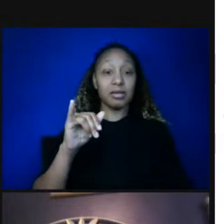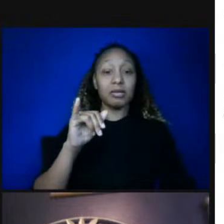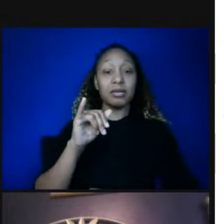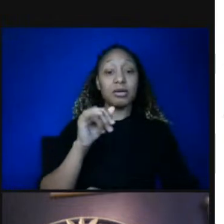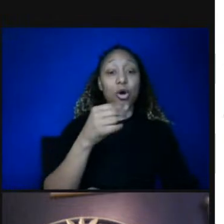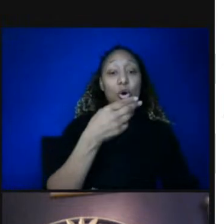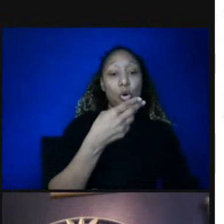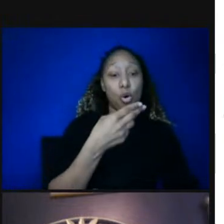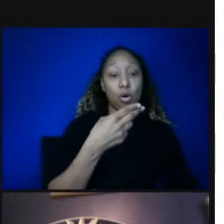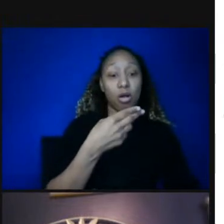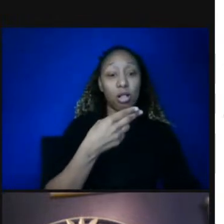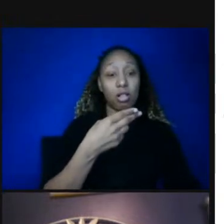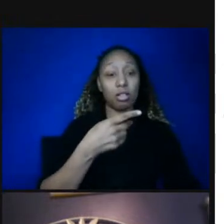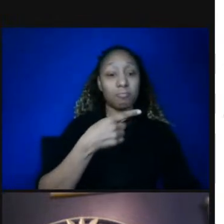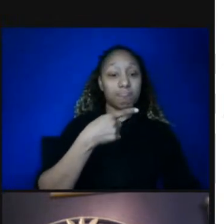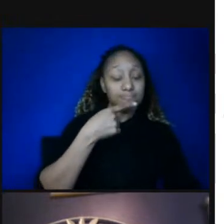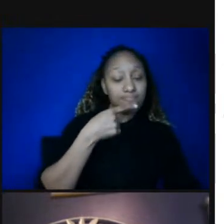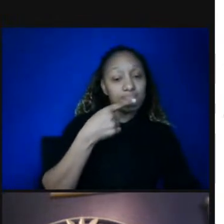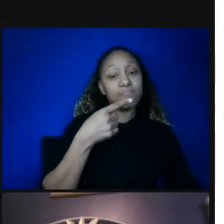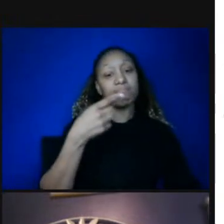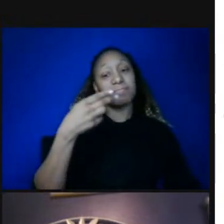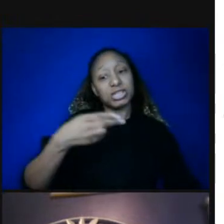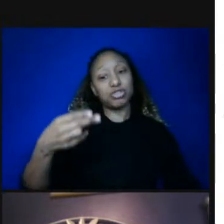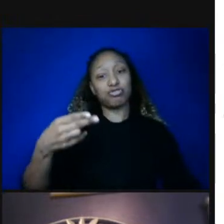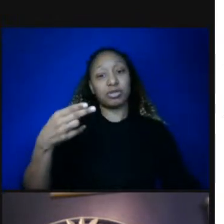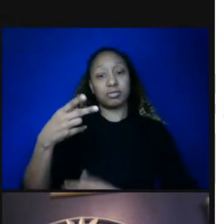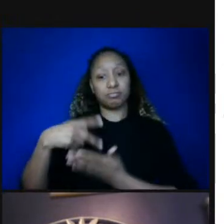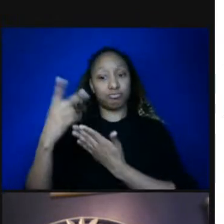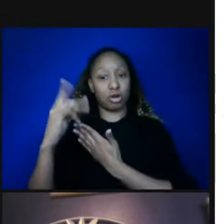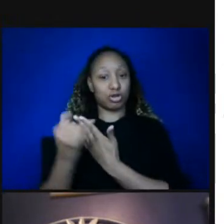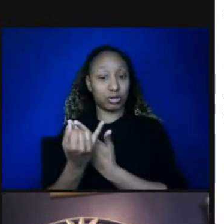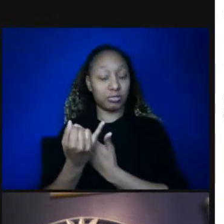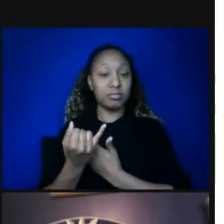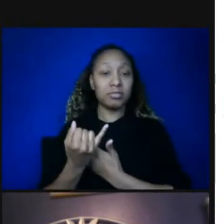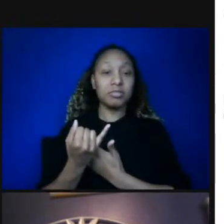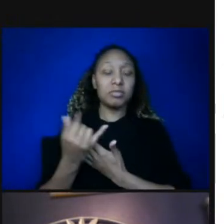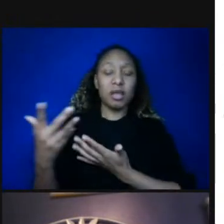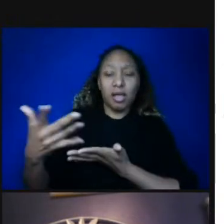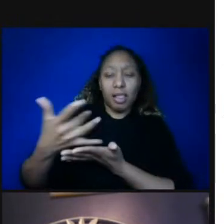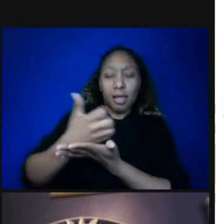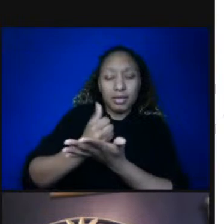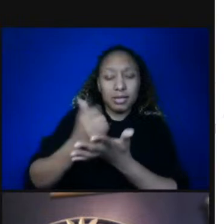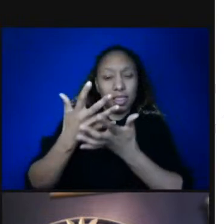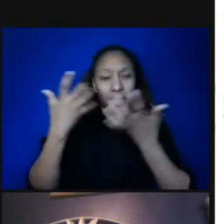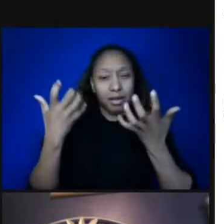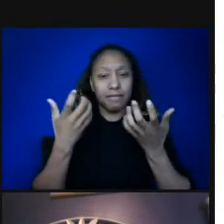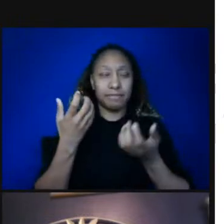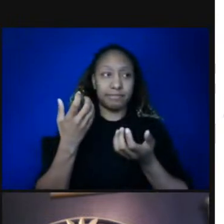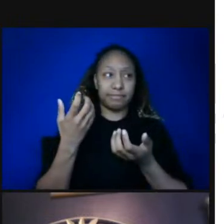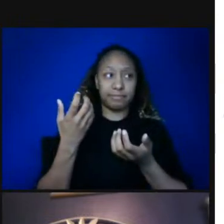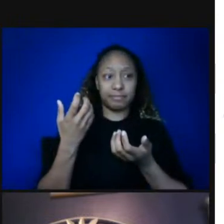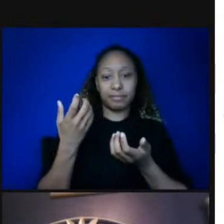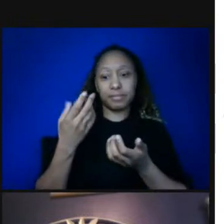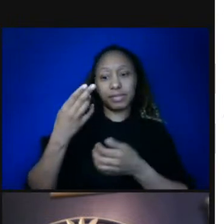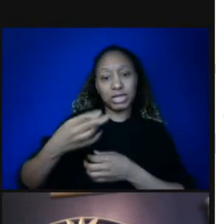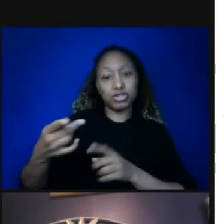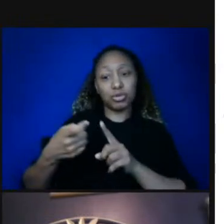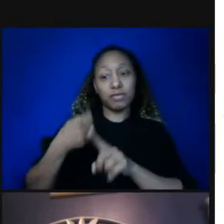Project, Mayis, and some of the highlights from collecting oral histories from Maryland's Eastern Shore tribal